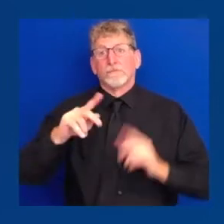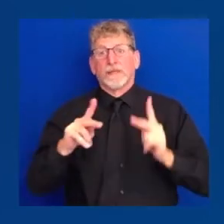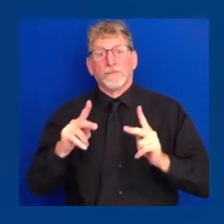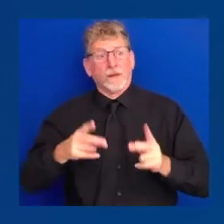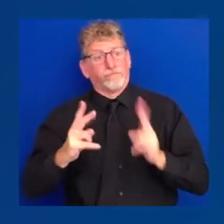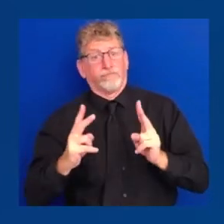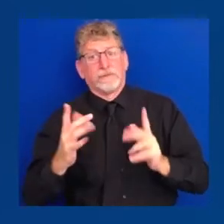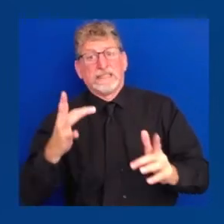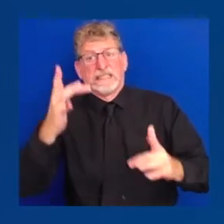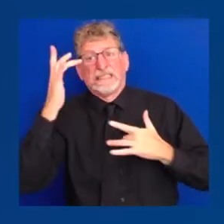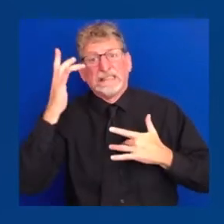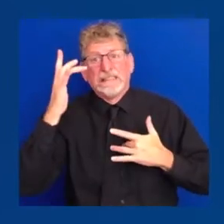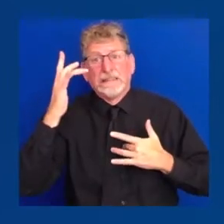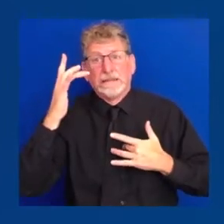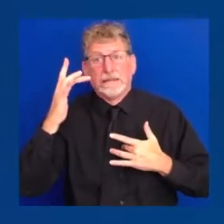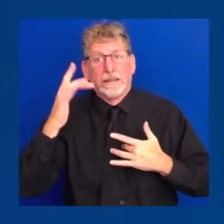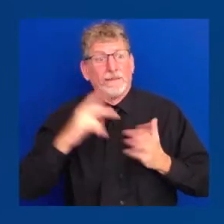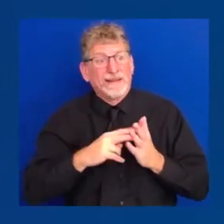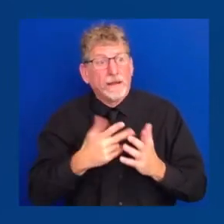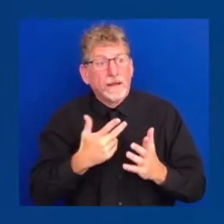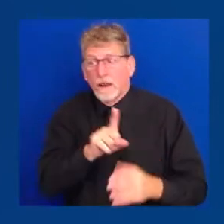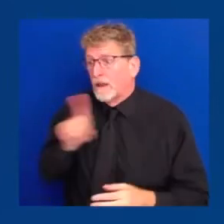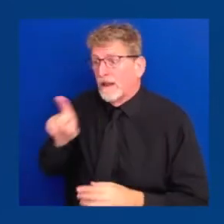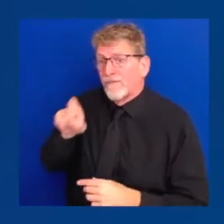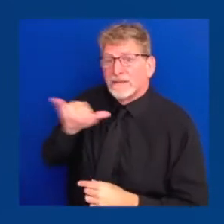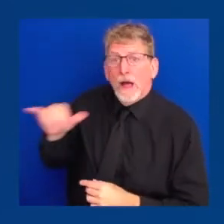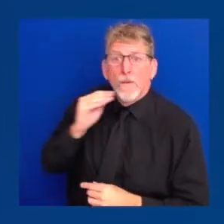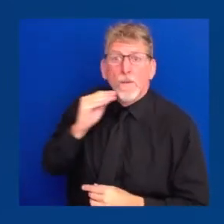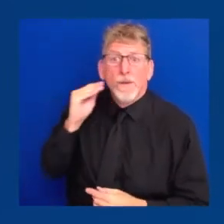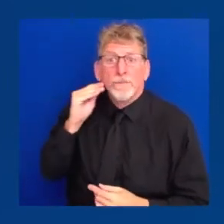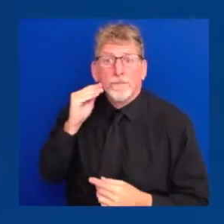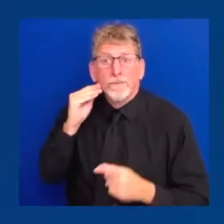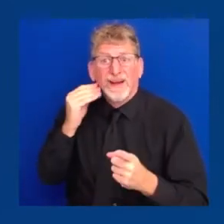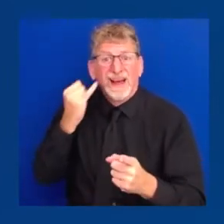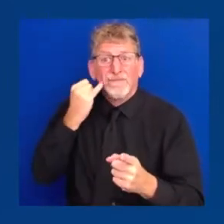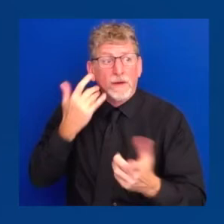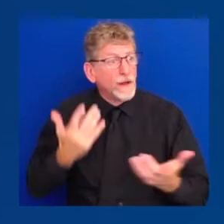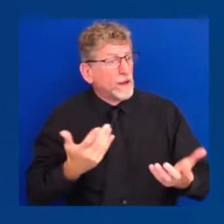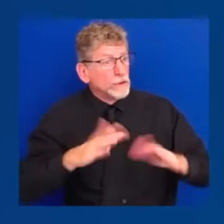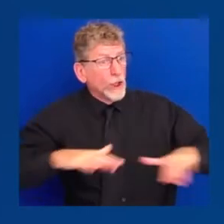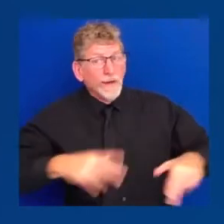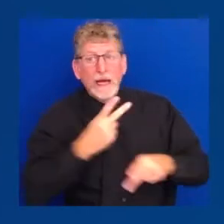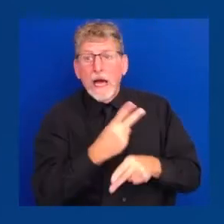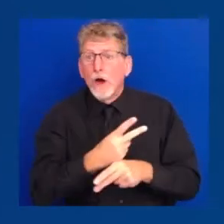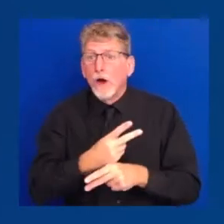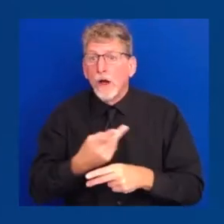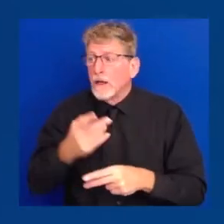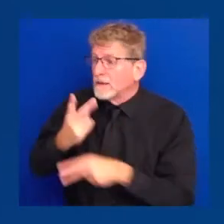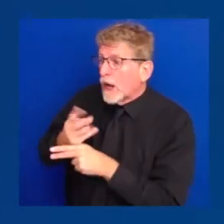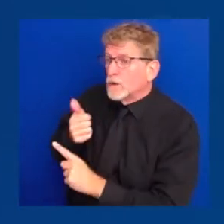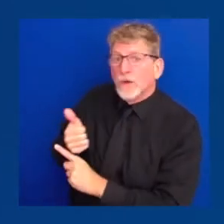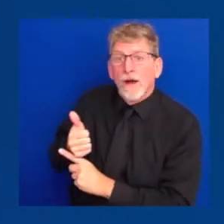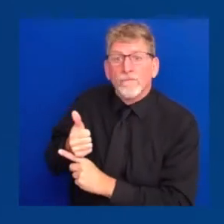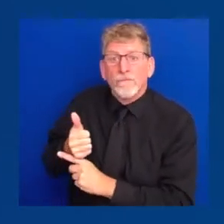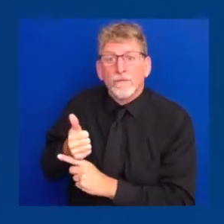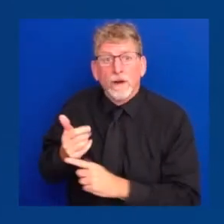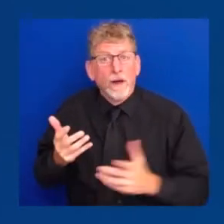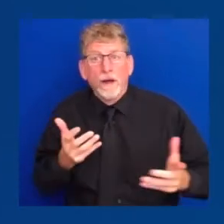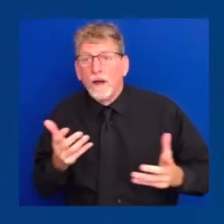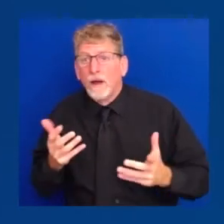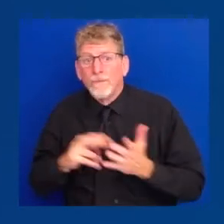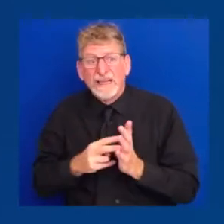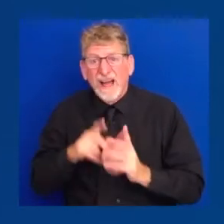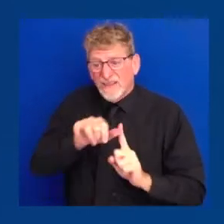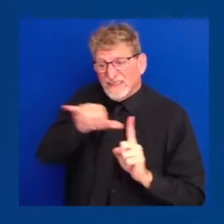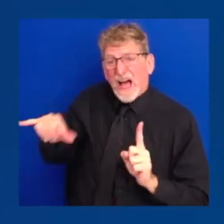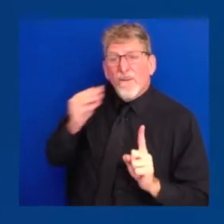their loved ones without the added burden of missing a paycheck. That's why the President's plan calls on Congress to